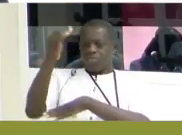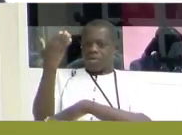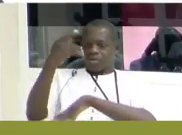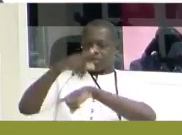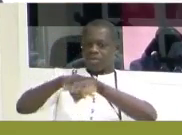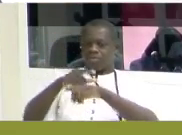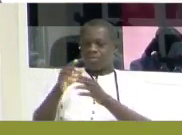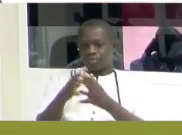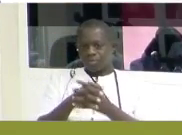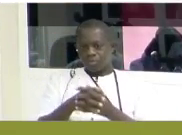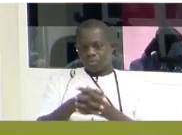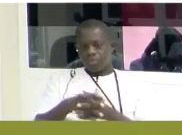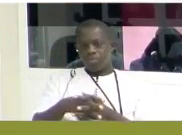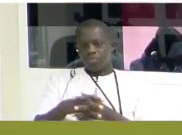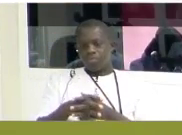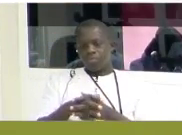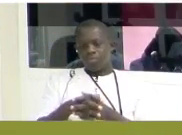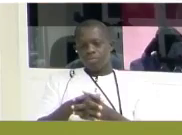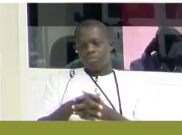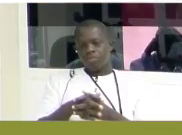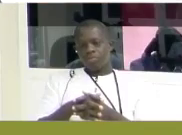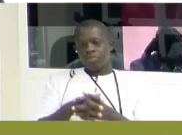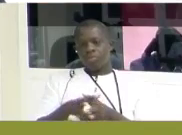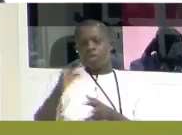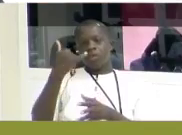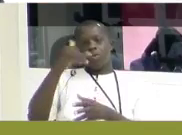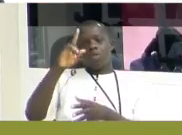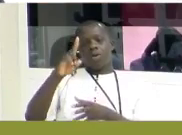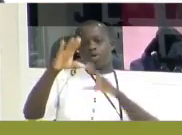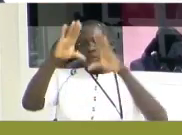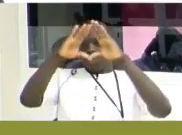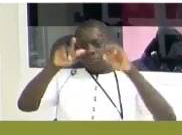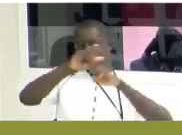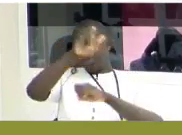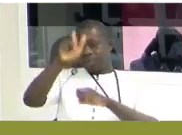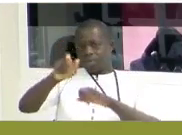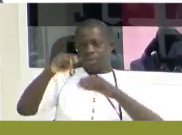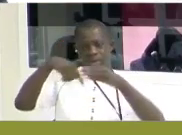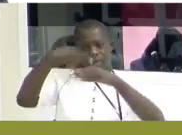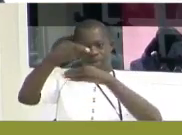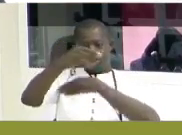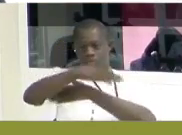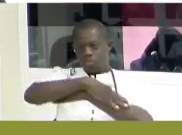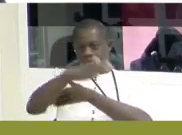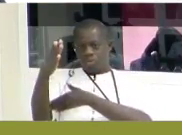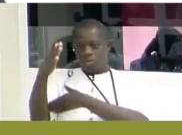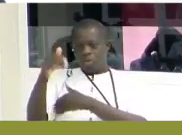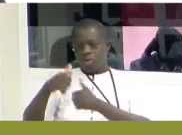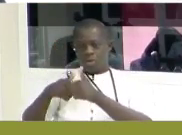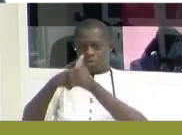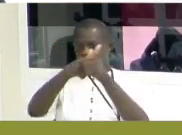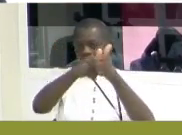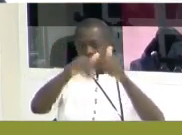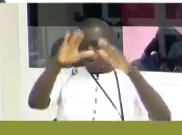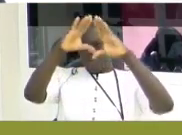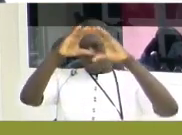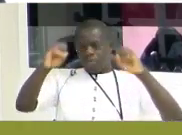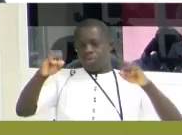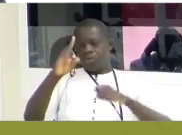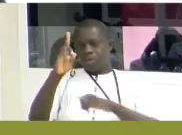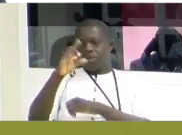Then he called one of the officers that's next door to escort me to their office. So when Usman Bojang came,